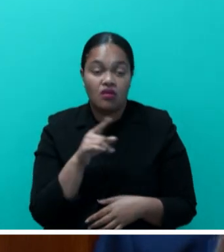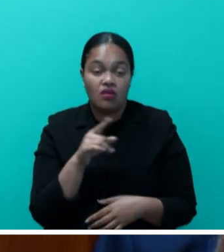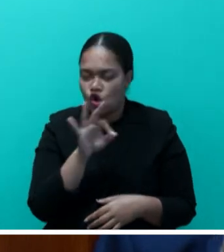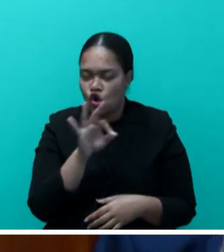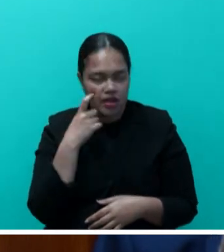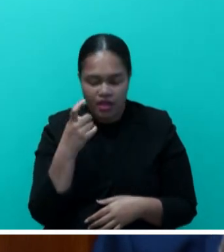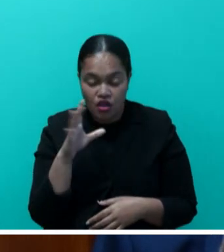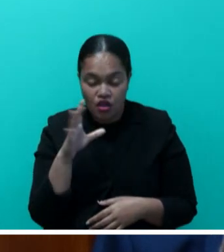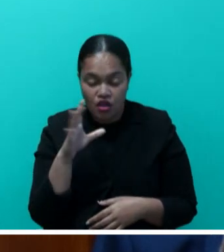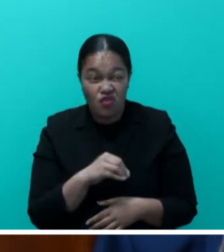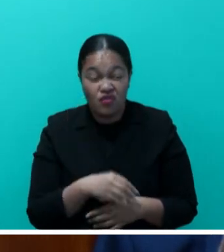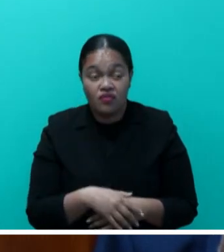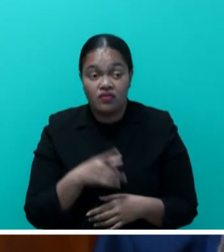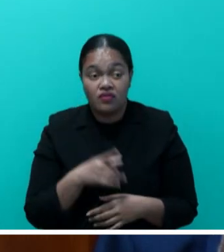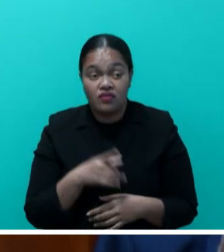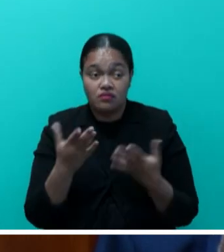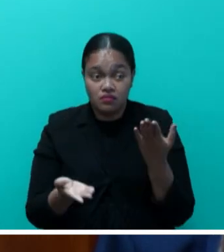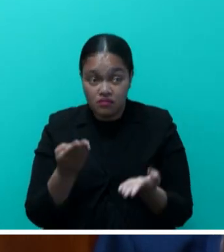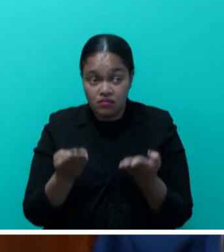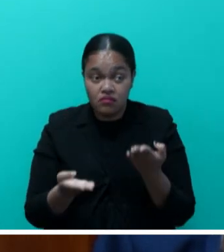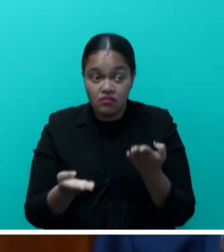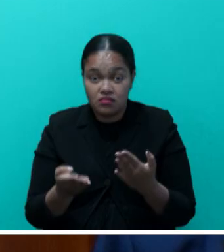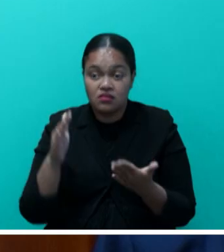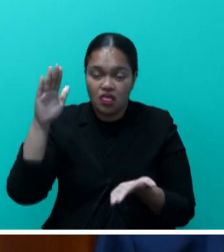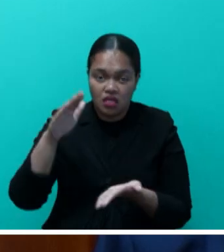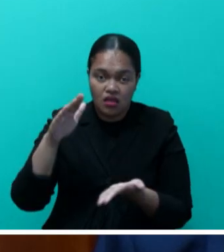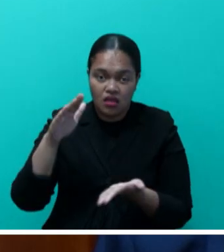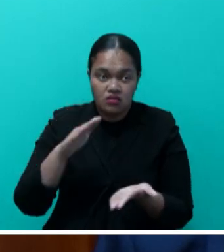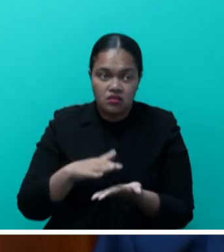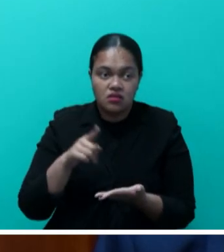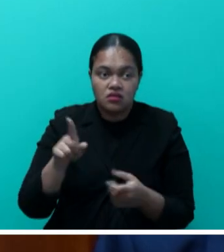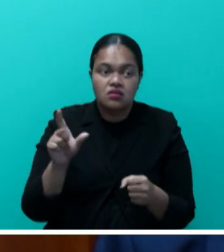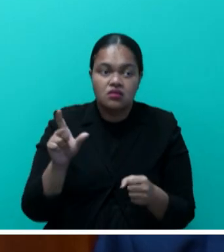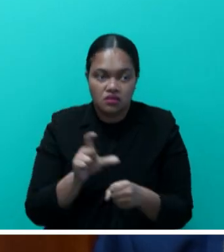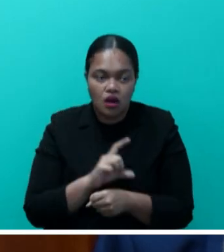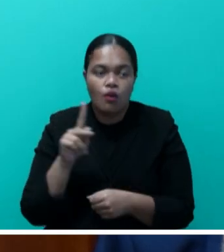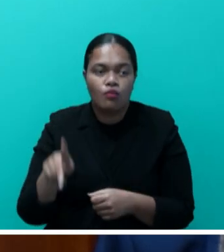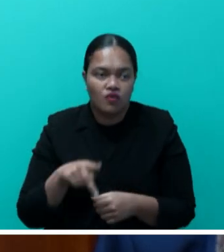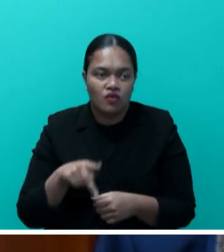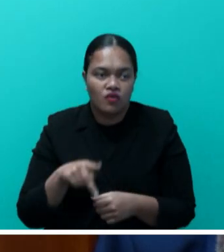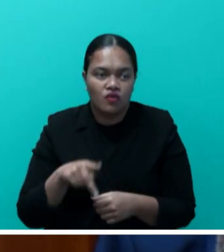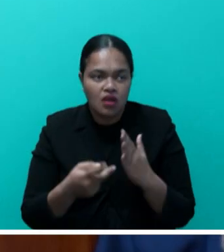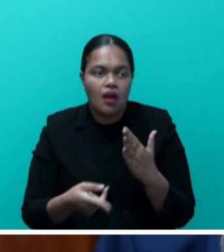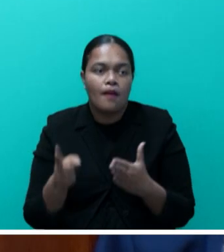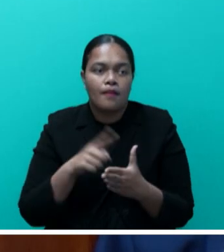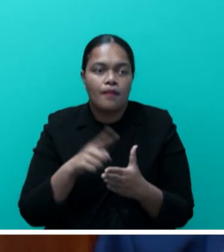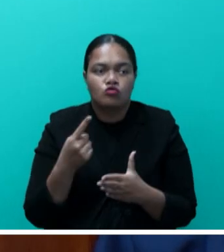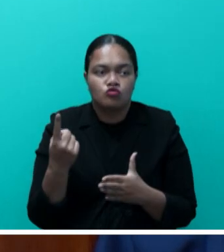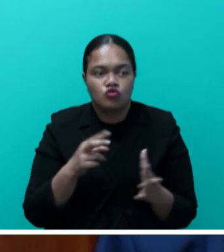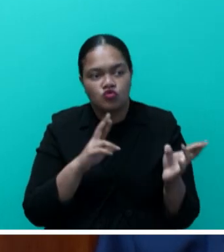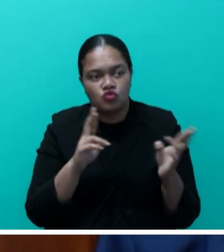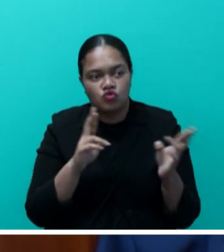In fact, their FNPF balances were deteriorated. So it created poverty amongst those who had retired